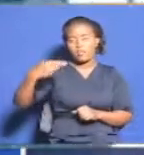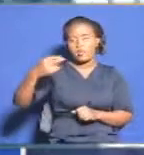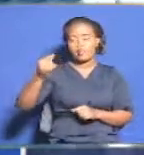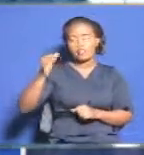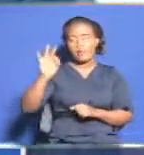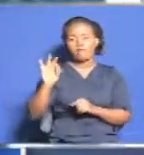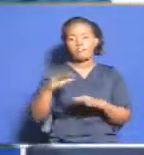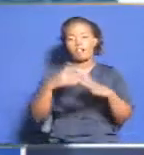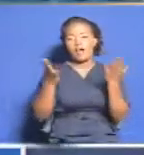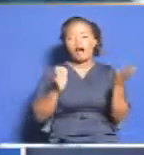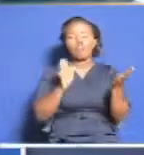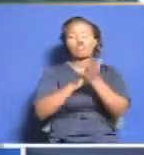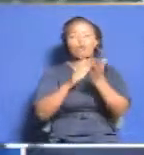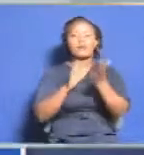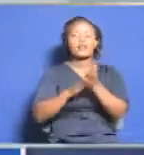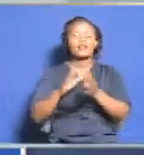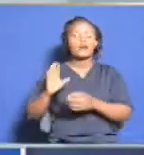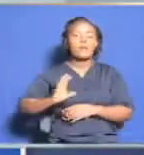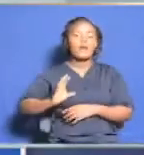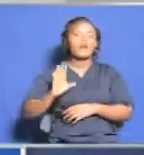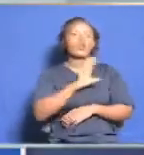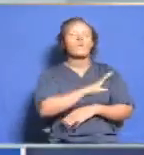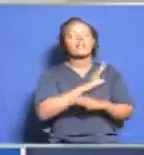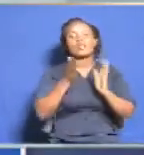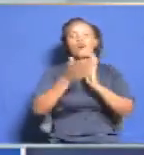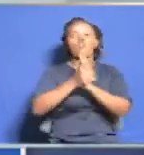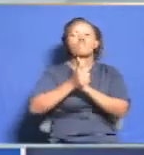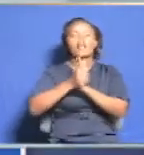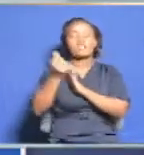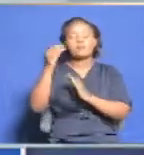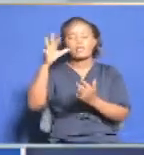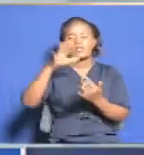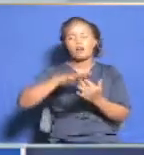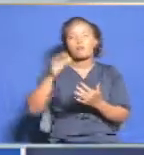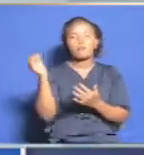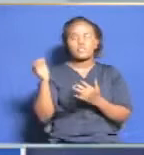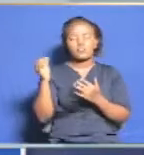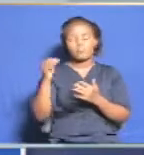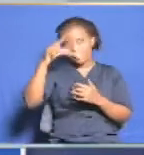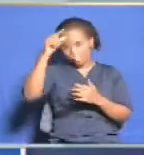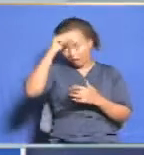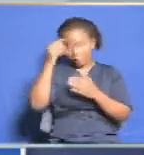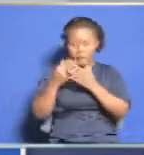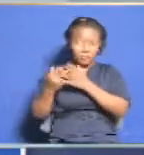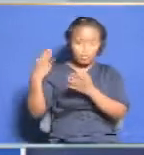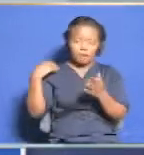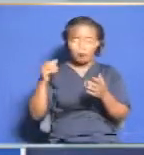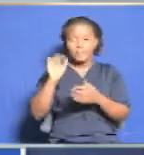recommended by the committee of experts appointed by the government 5 years ago.